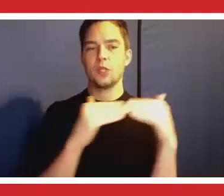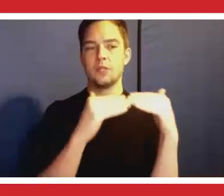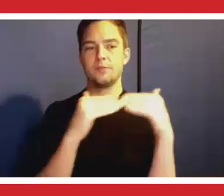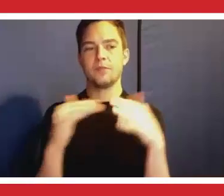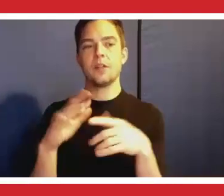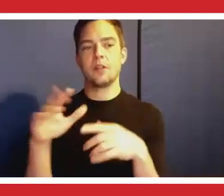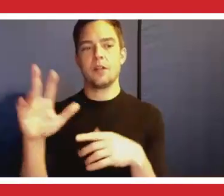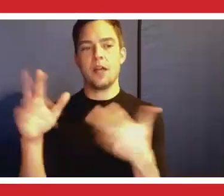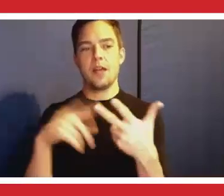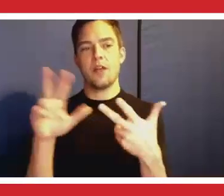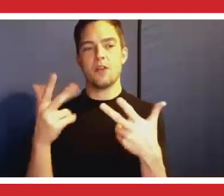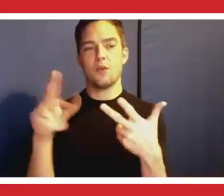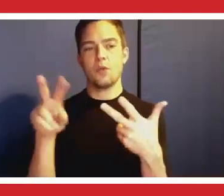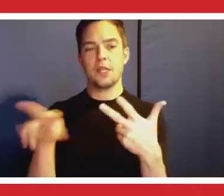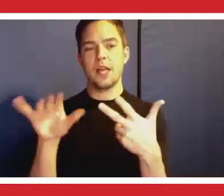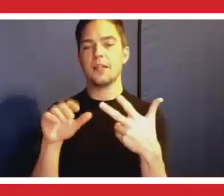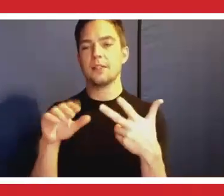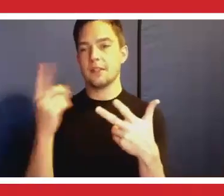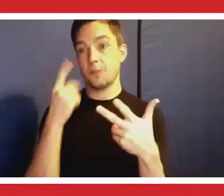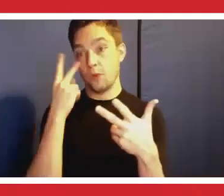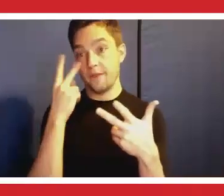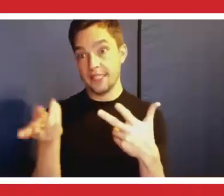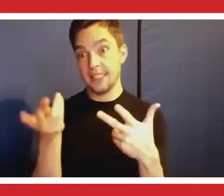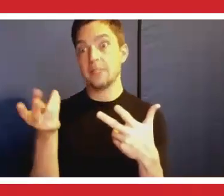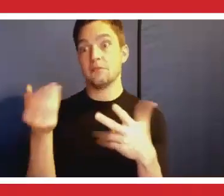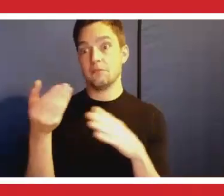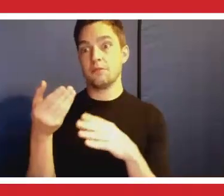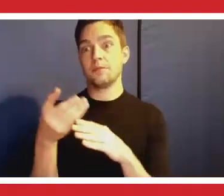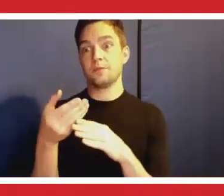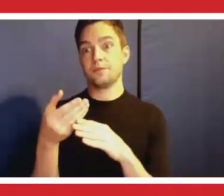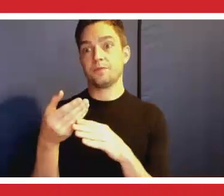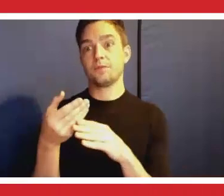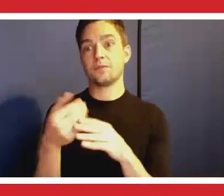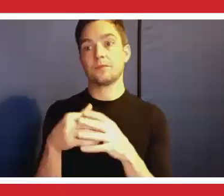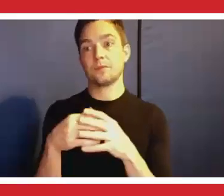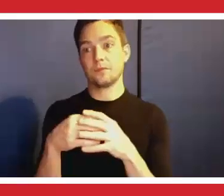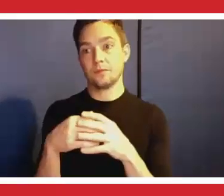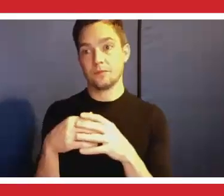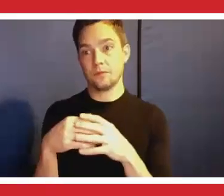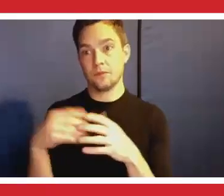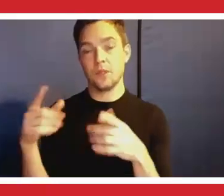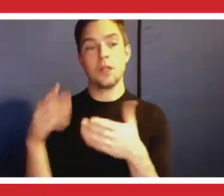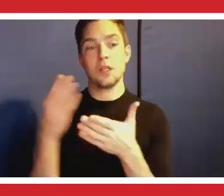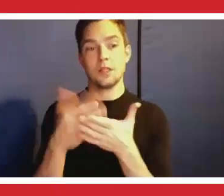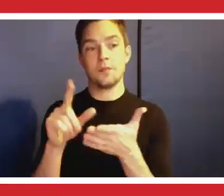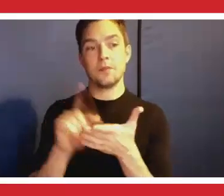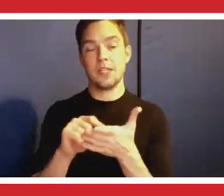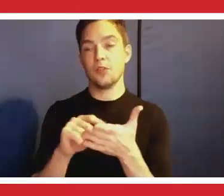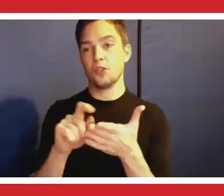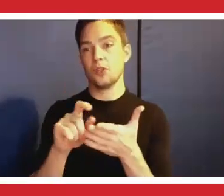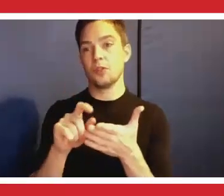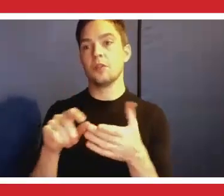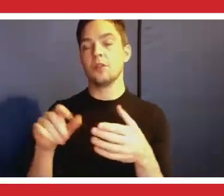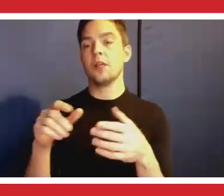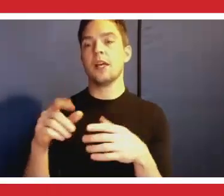at is something that we have seen in Professor Amartya Sen's literature. It's called adverse digital